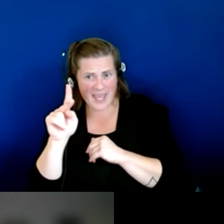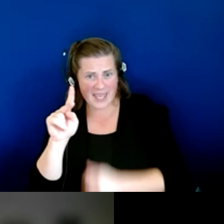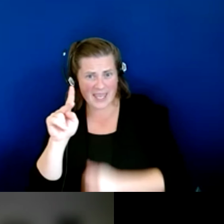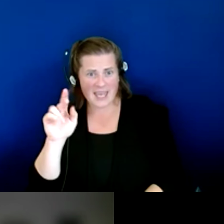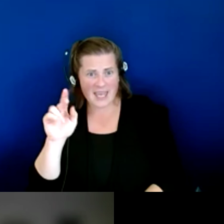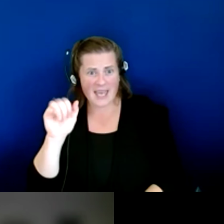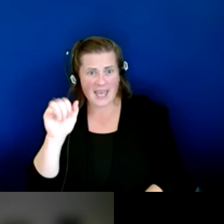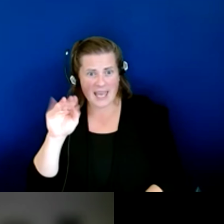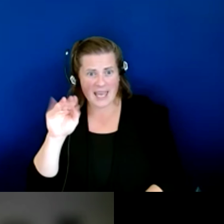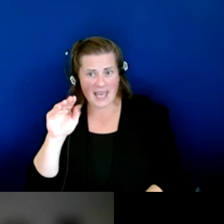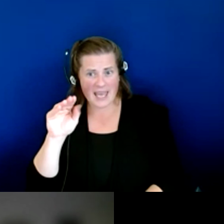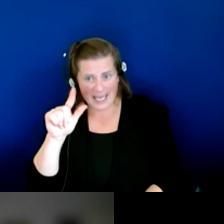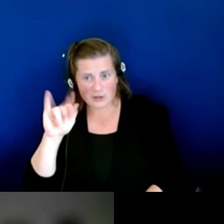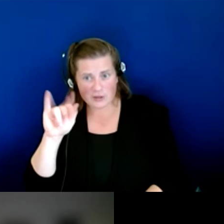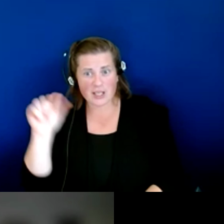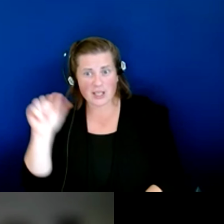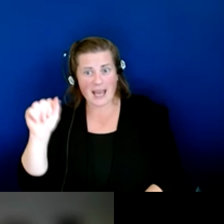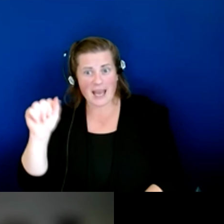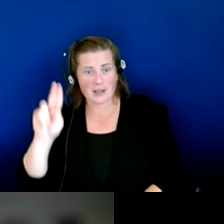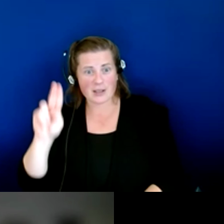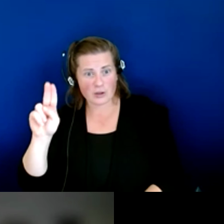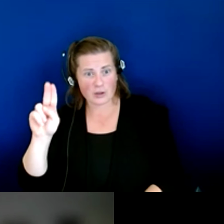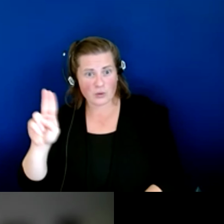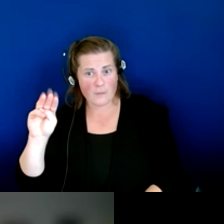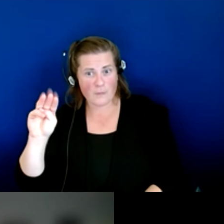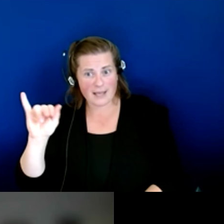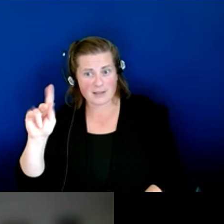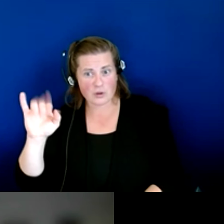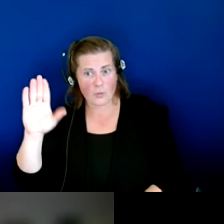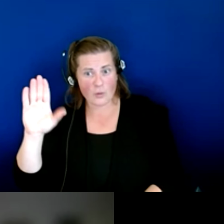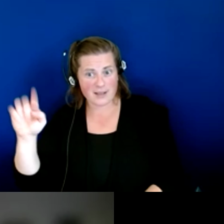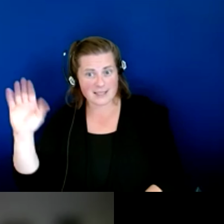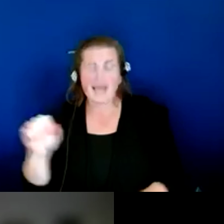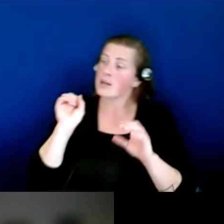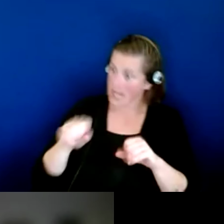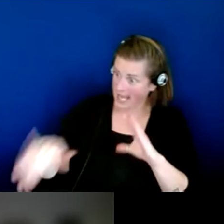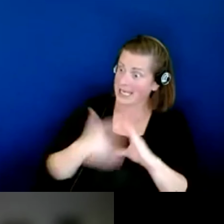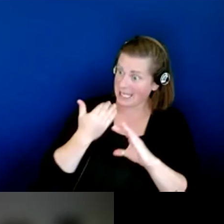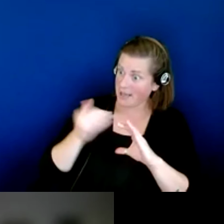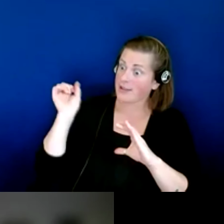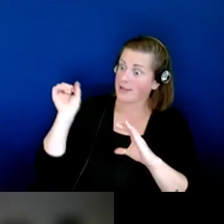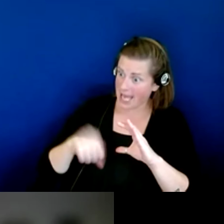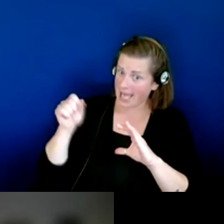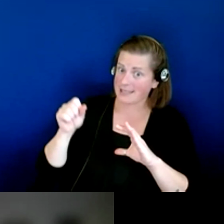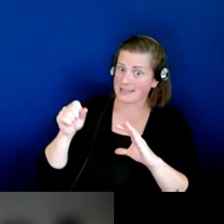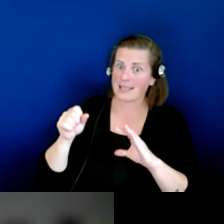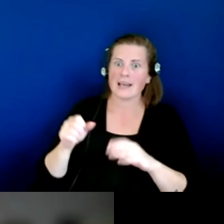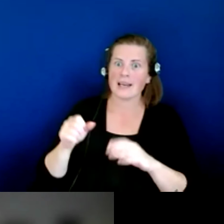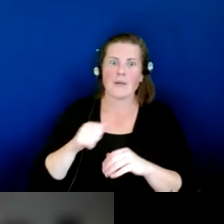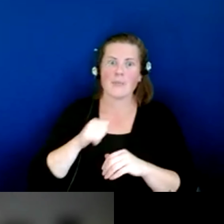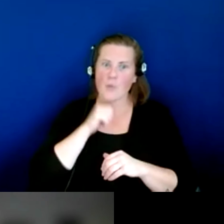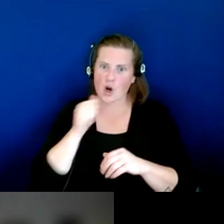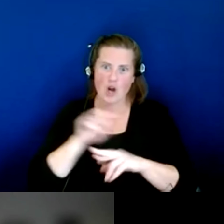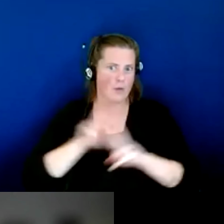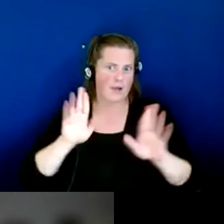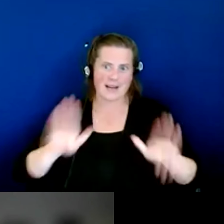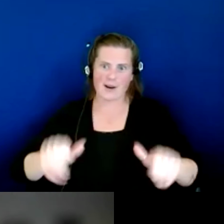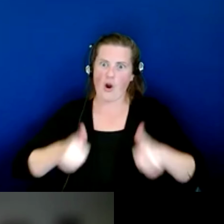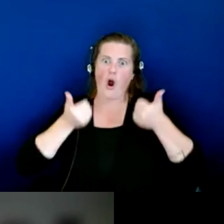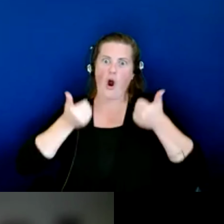rethinkaging@umanitoba.ca? You can email us there. I will say, though, we're not ready for kind of broad offerings